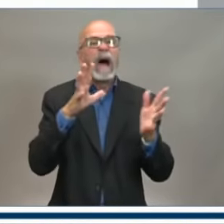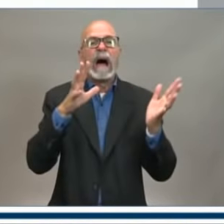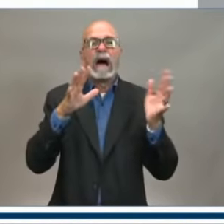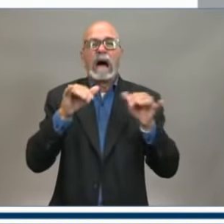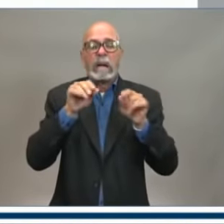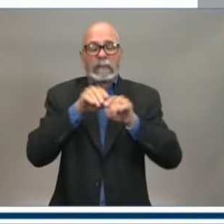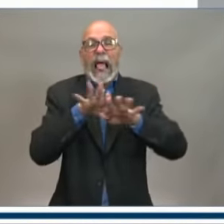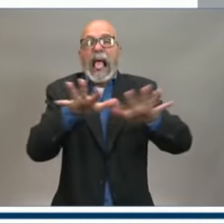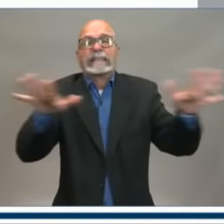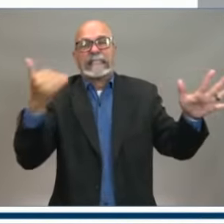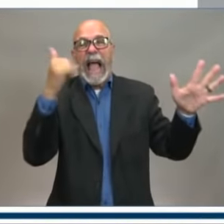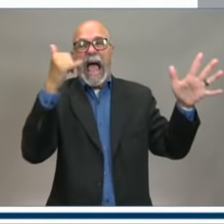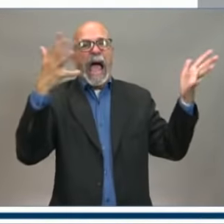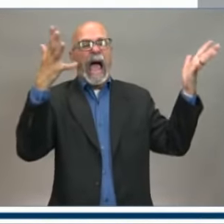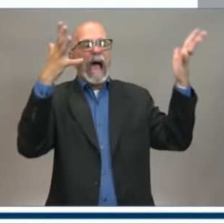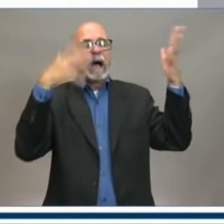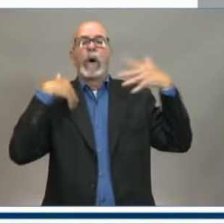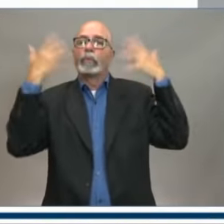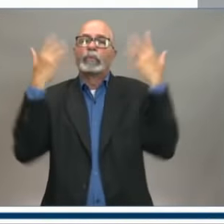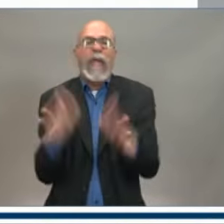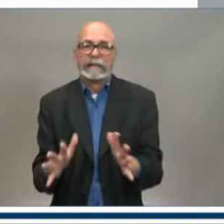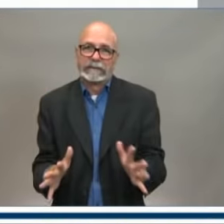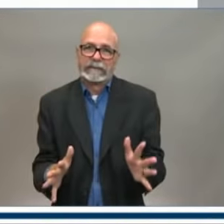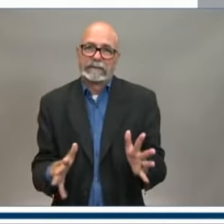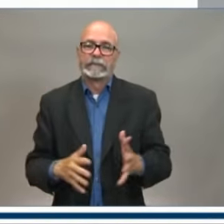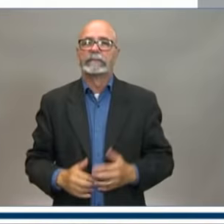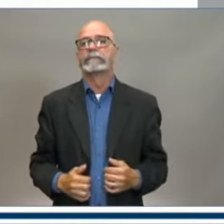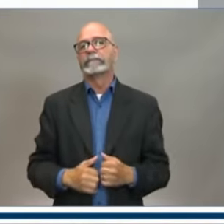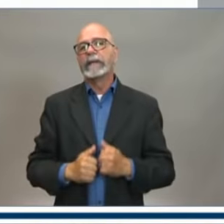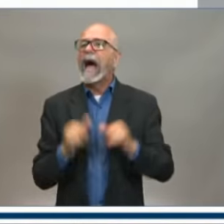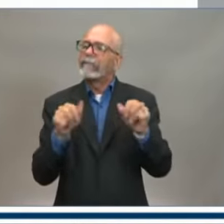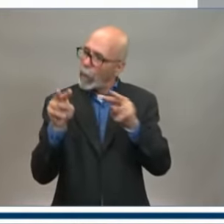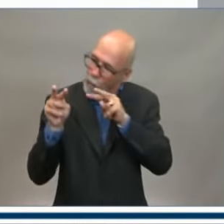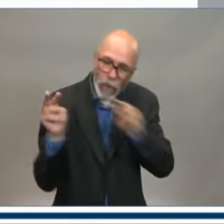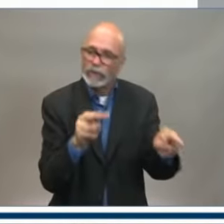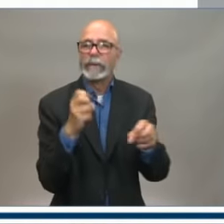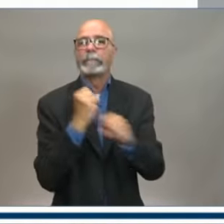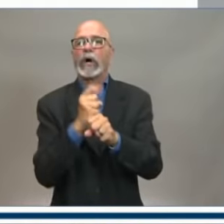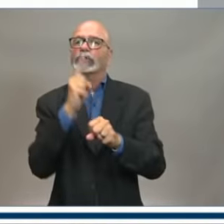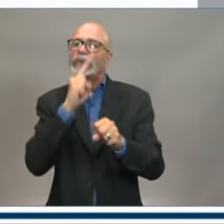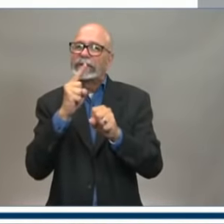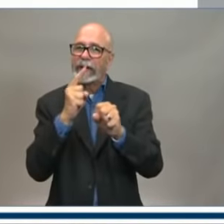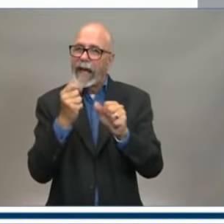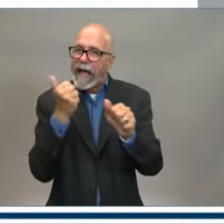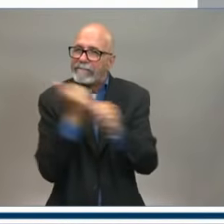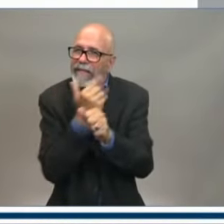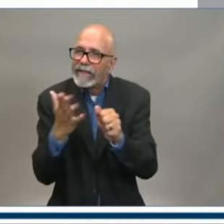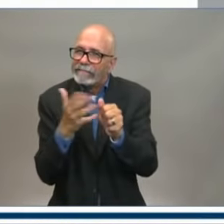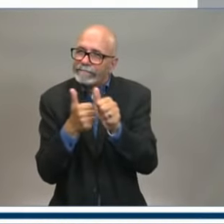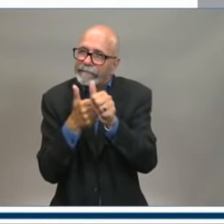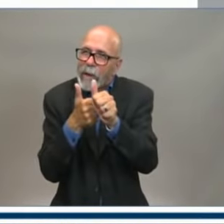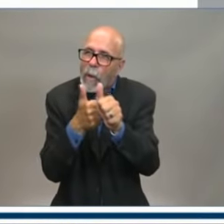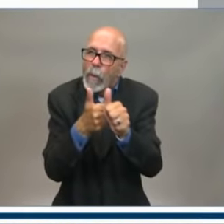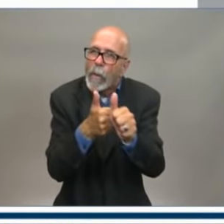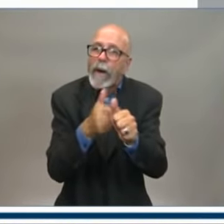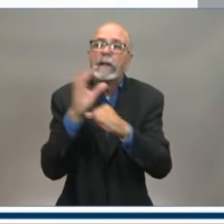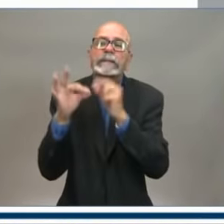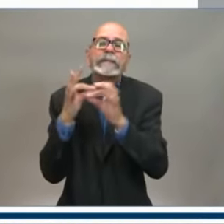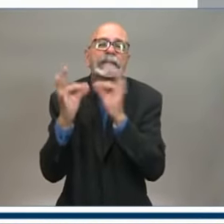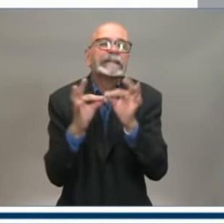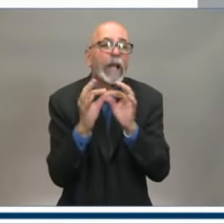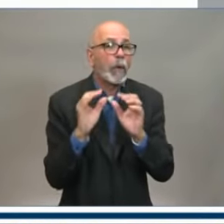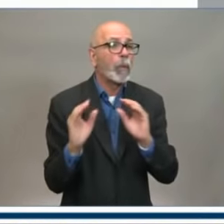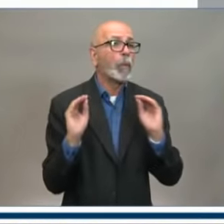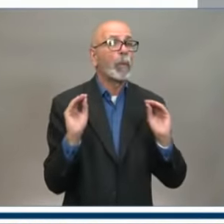any outbreaks. So we need to continue to maintain strong surveillance, laboratory testing, the